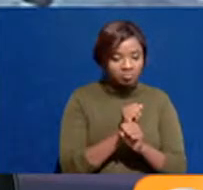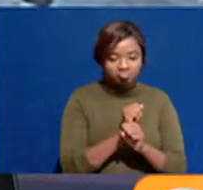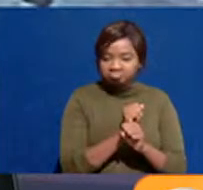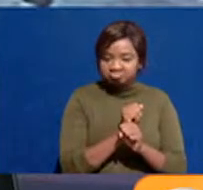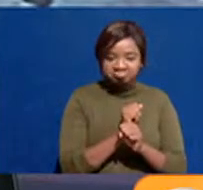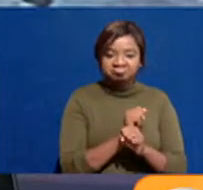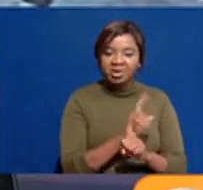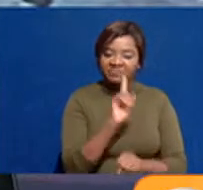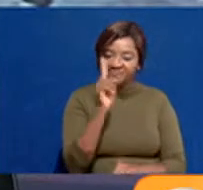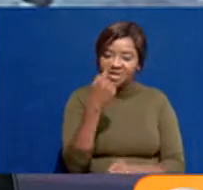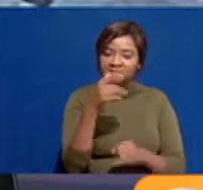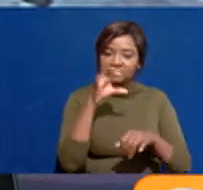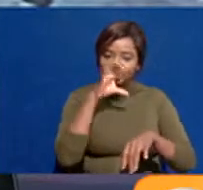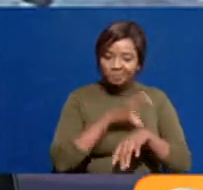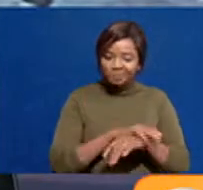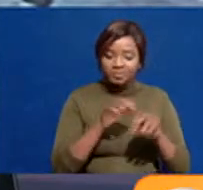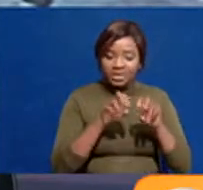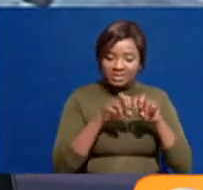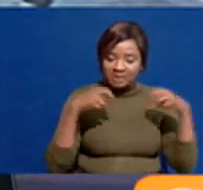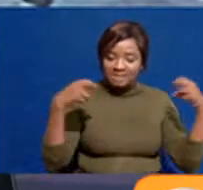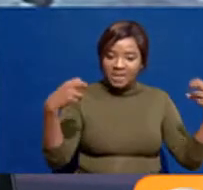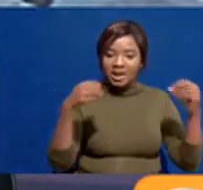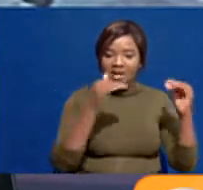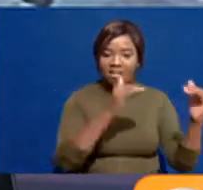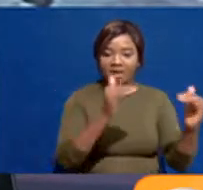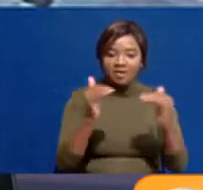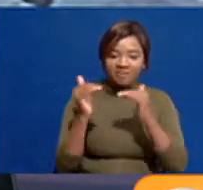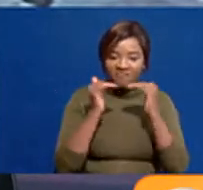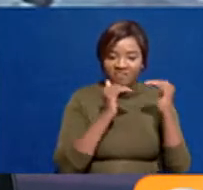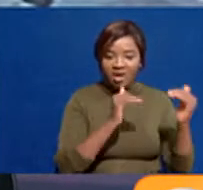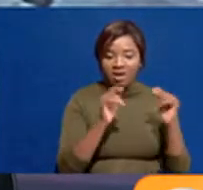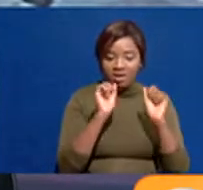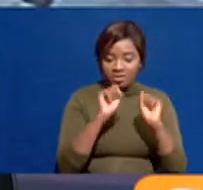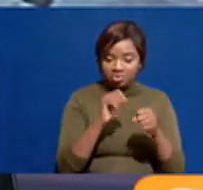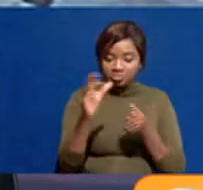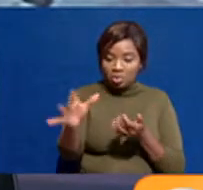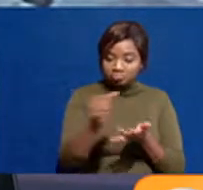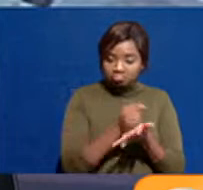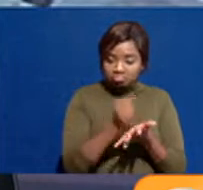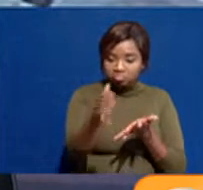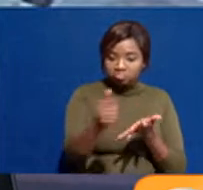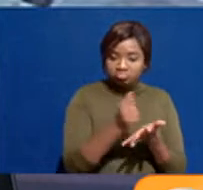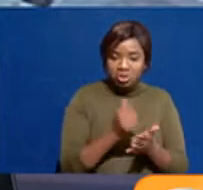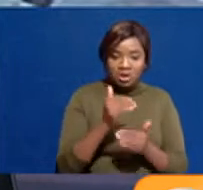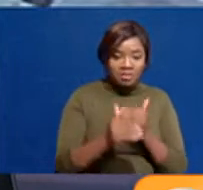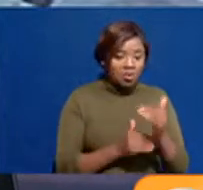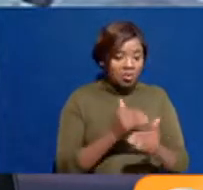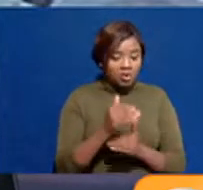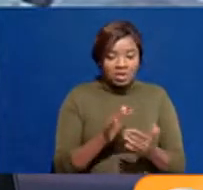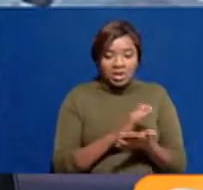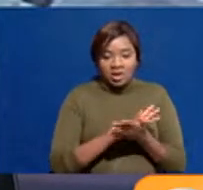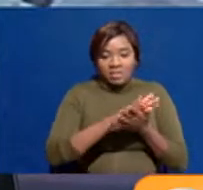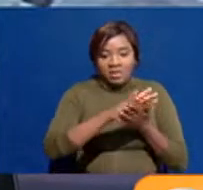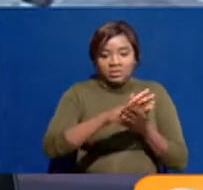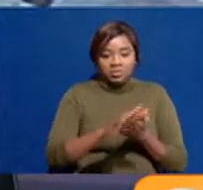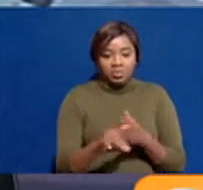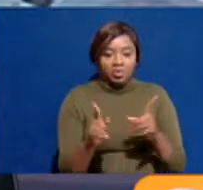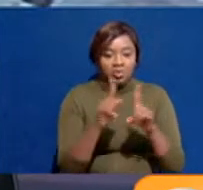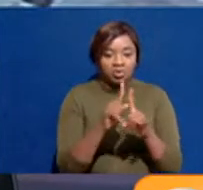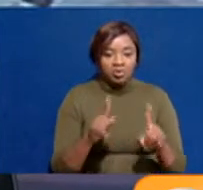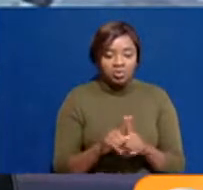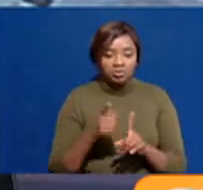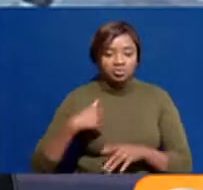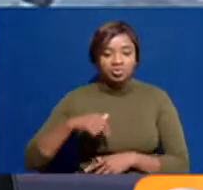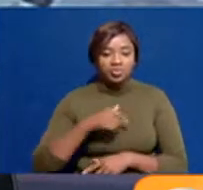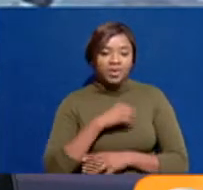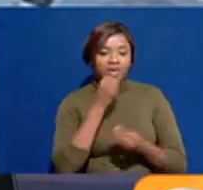have a sober recruitment process that will be able to involve everyone. Number two, we are also telling the